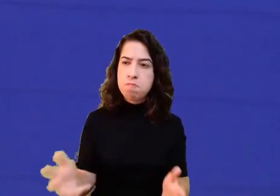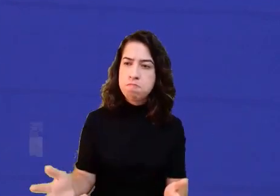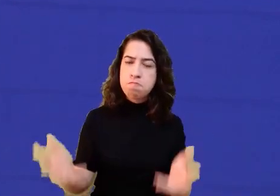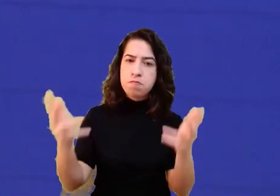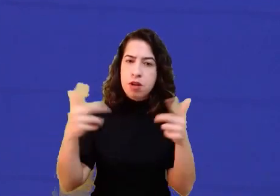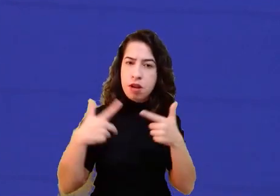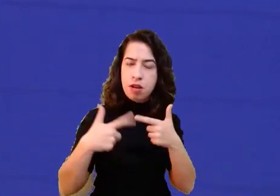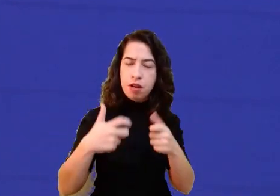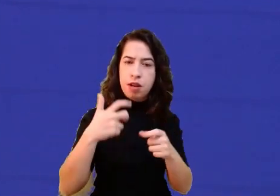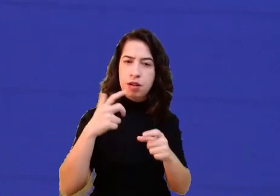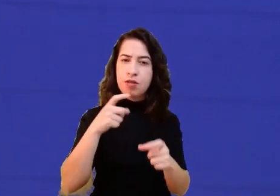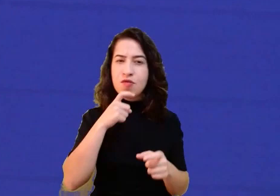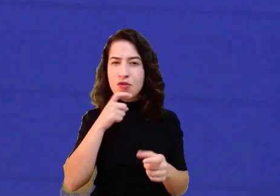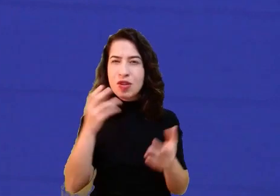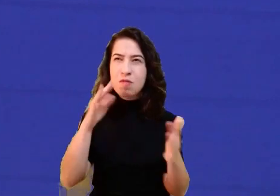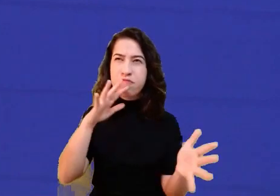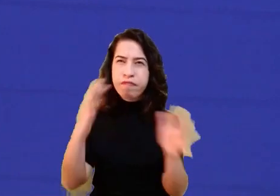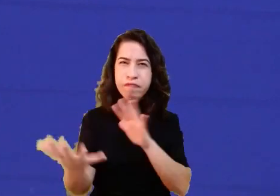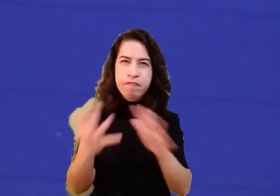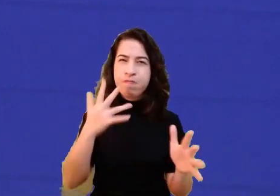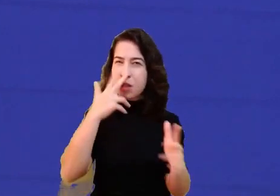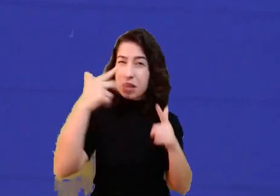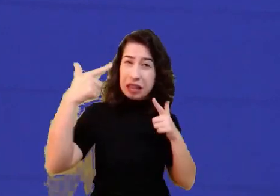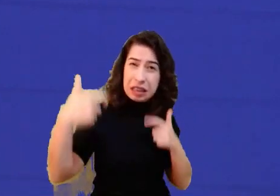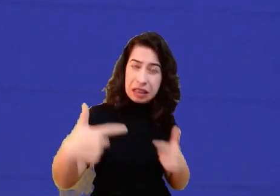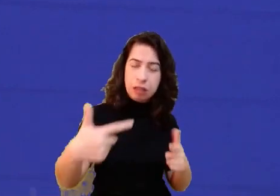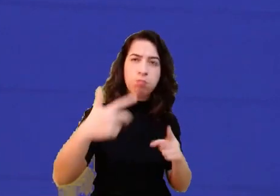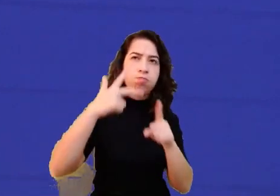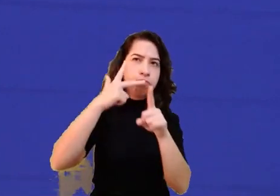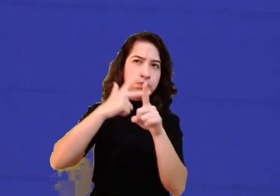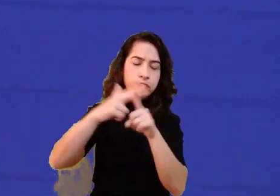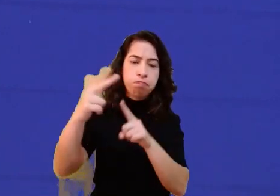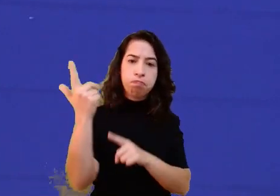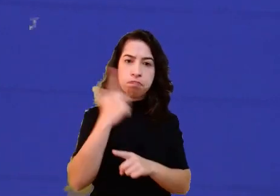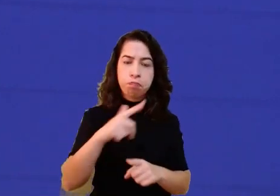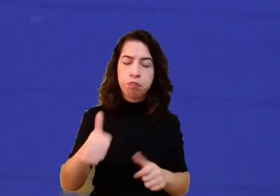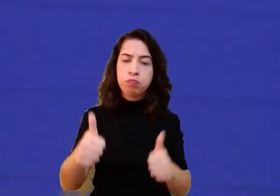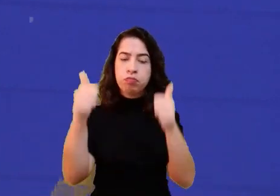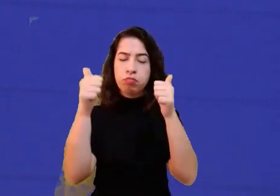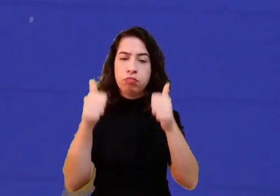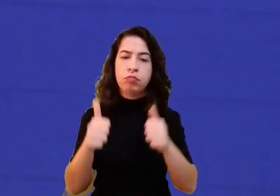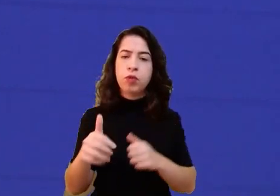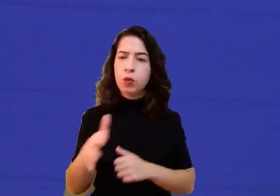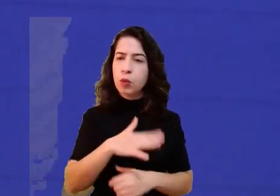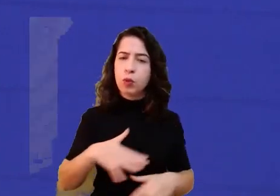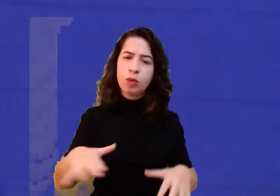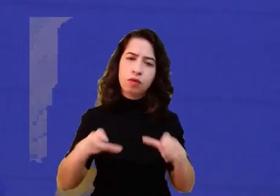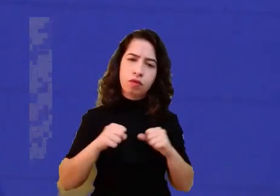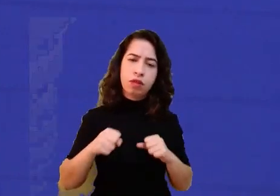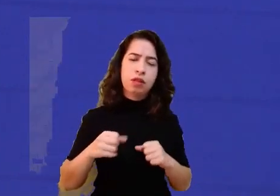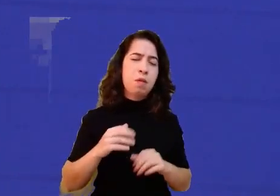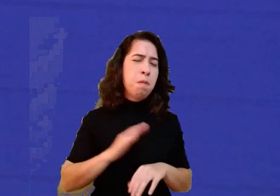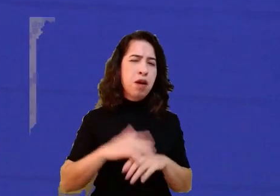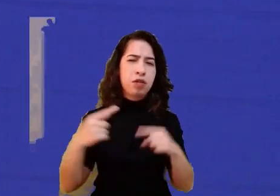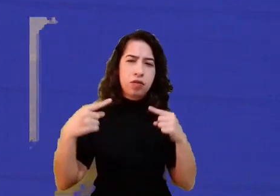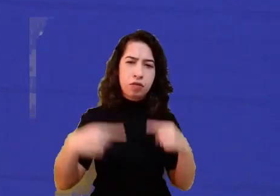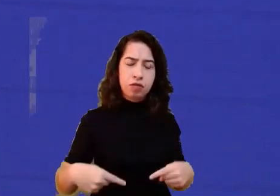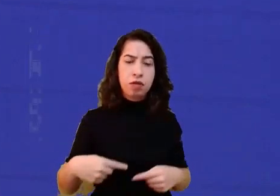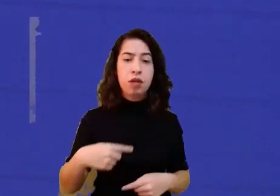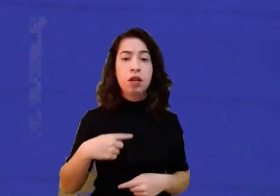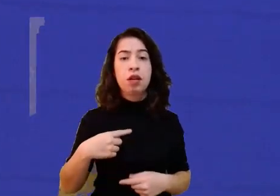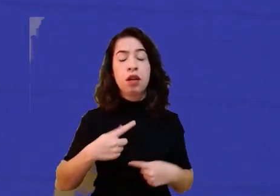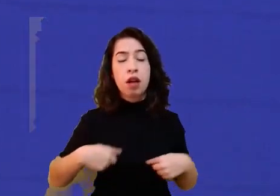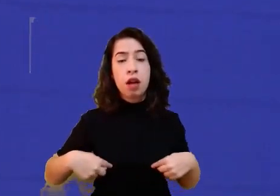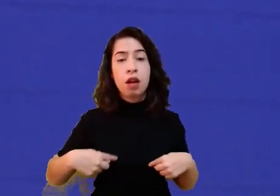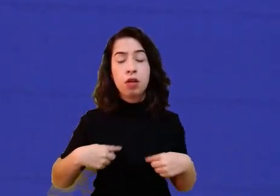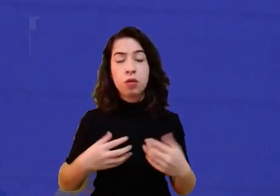can win the climate war that is affecting everyone. I think this is the main challenge we are facing. So I